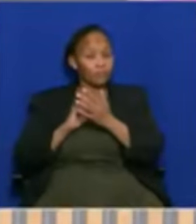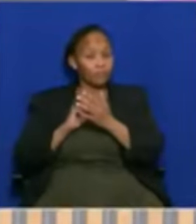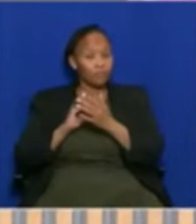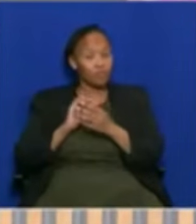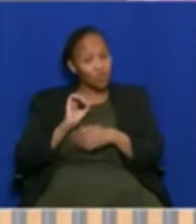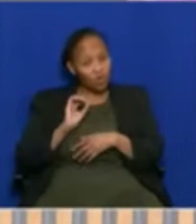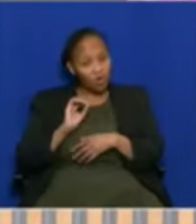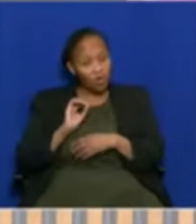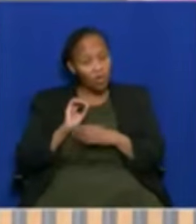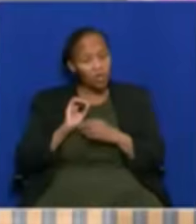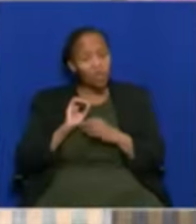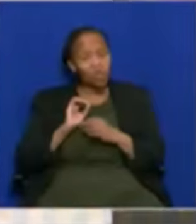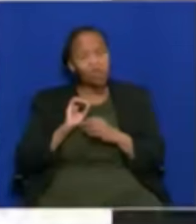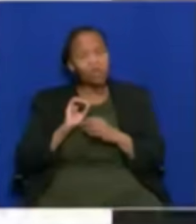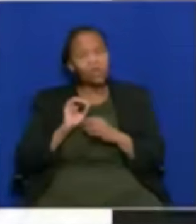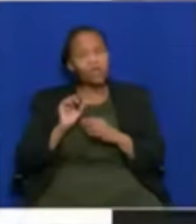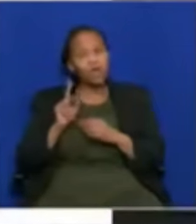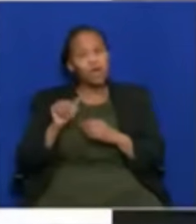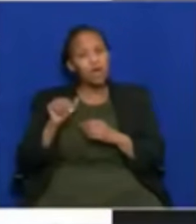allegations about